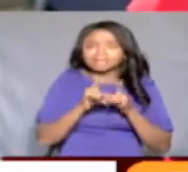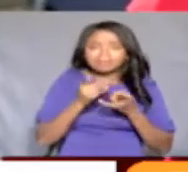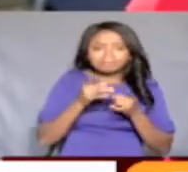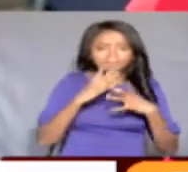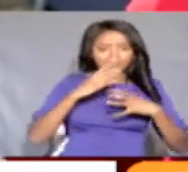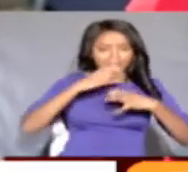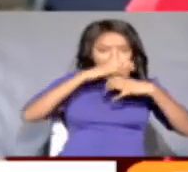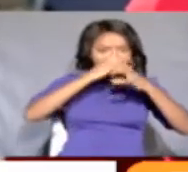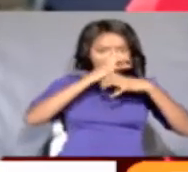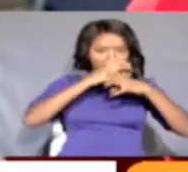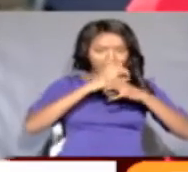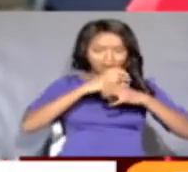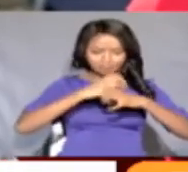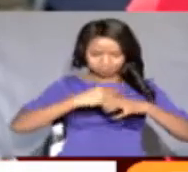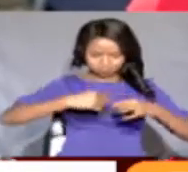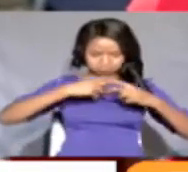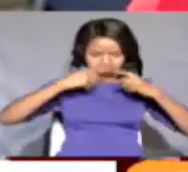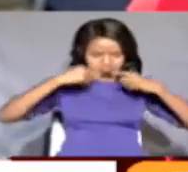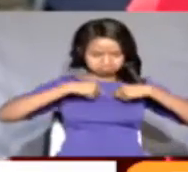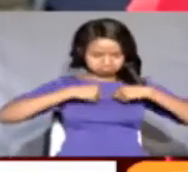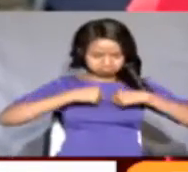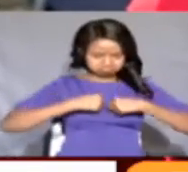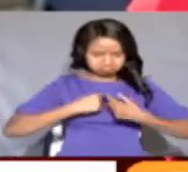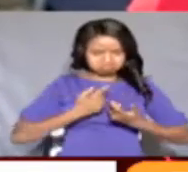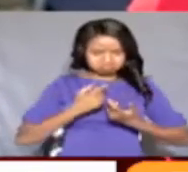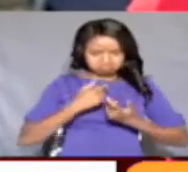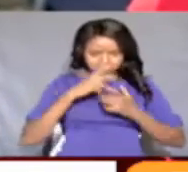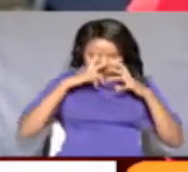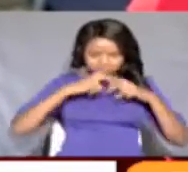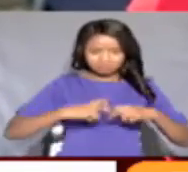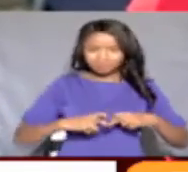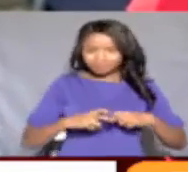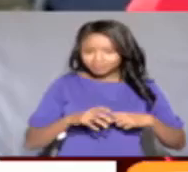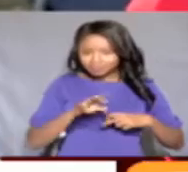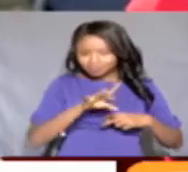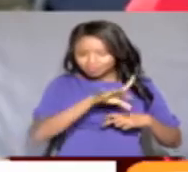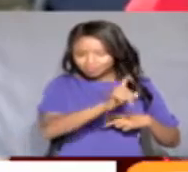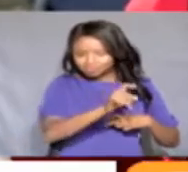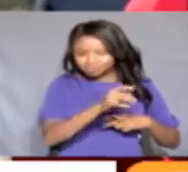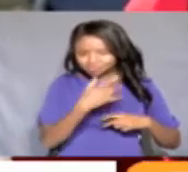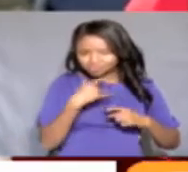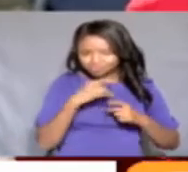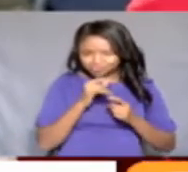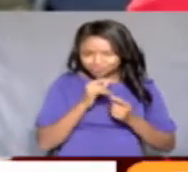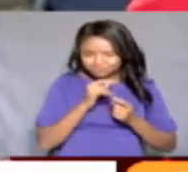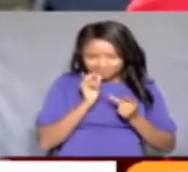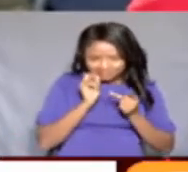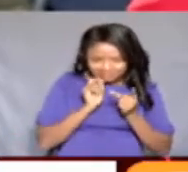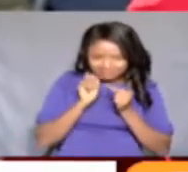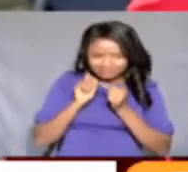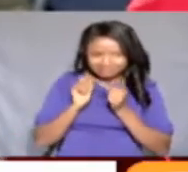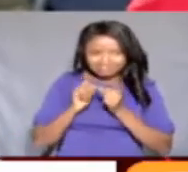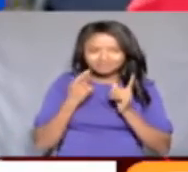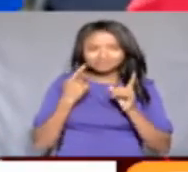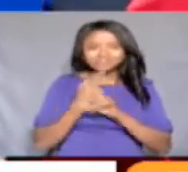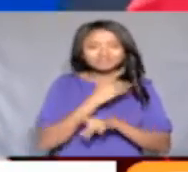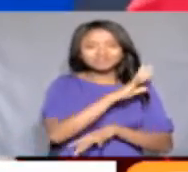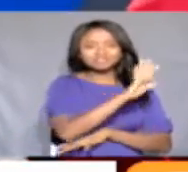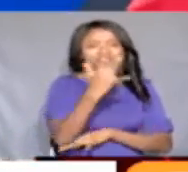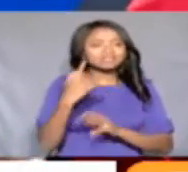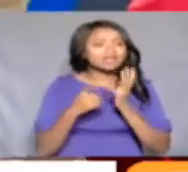Unaweza kutuambia ni aina miti ngapi ambayo umejijaribia mwenyewe ukajua inatibu